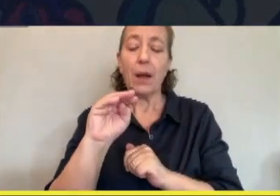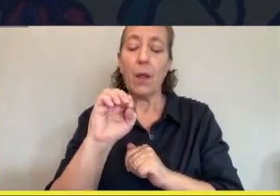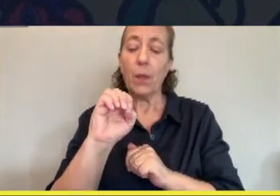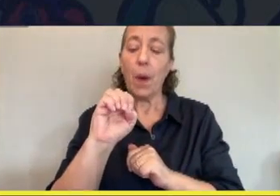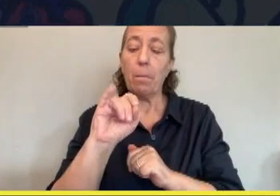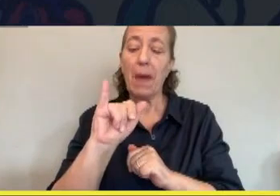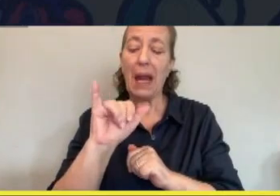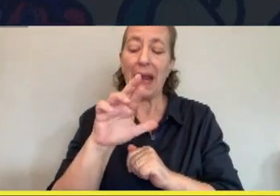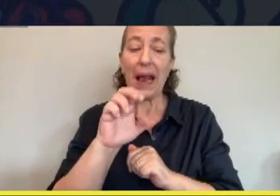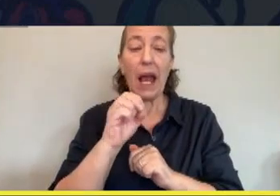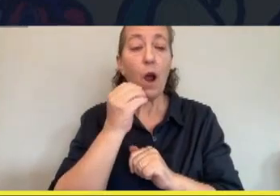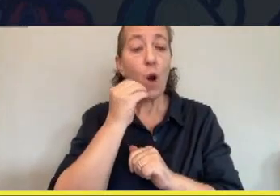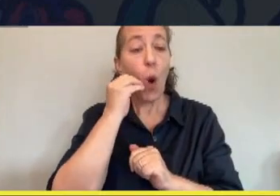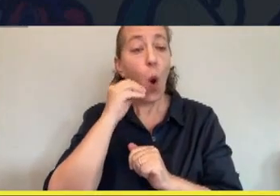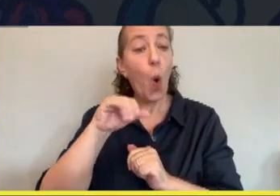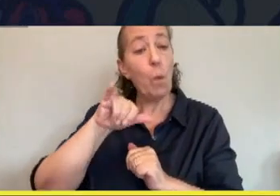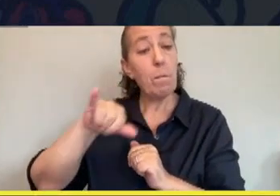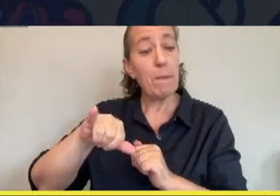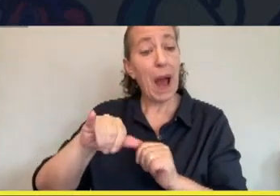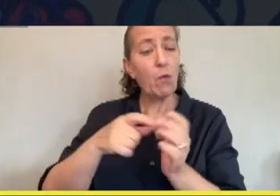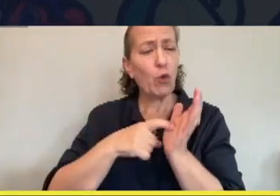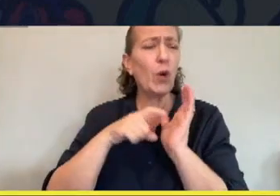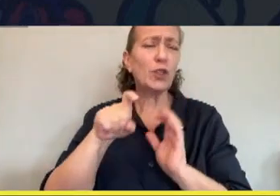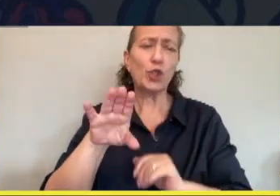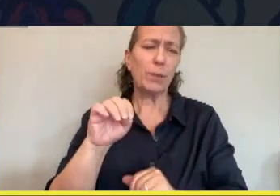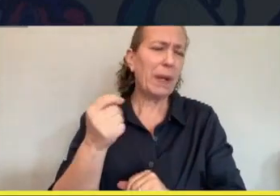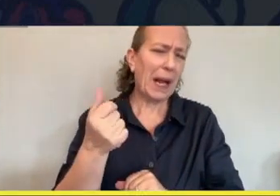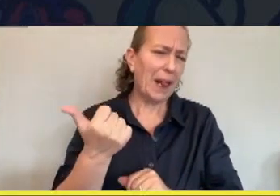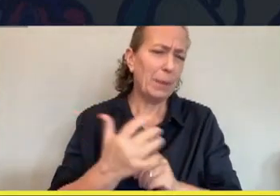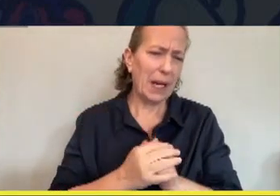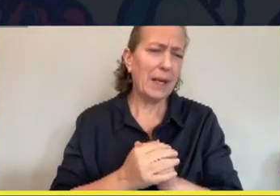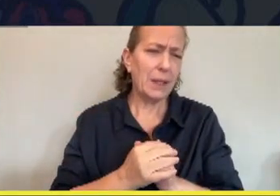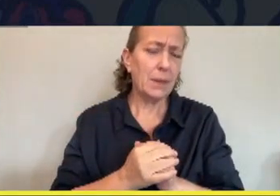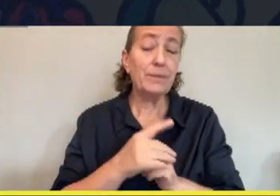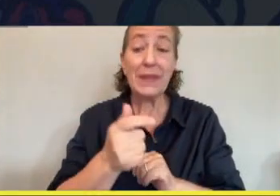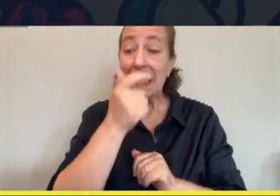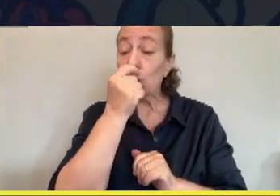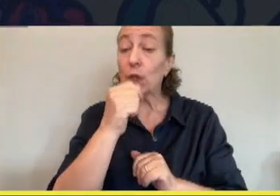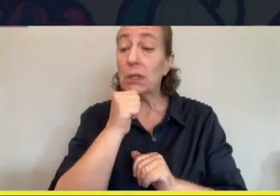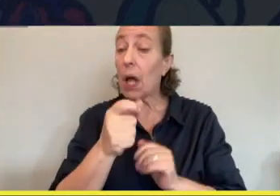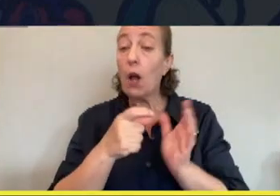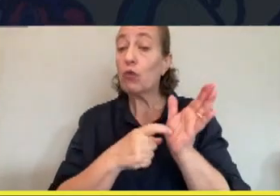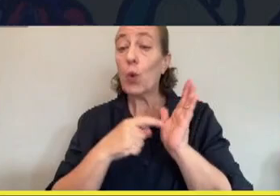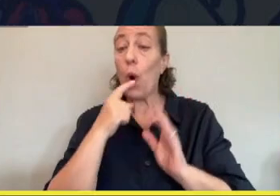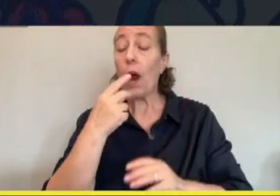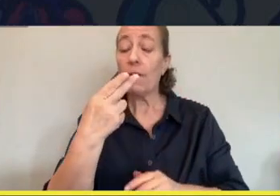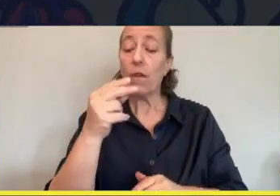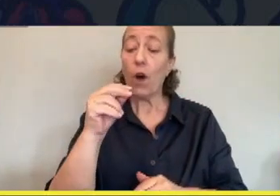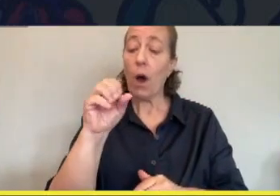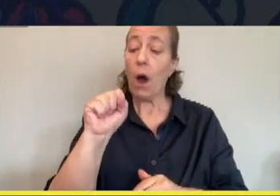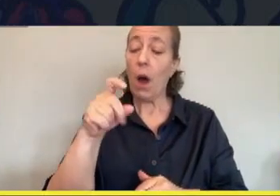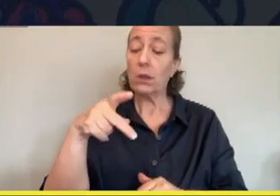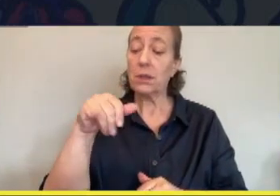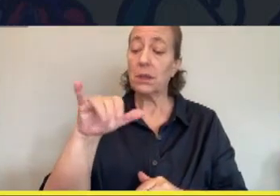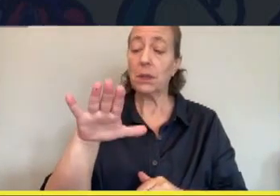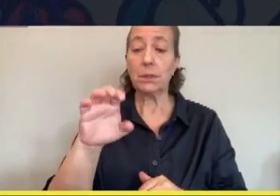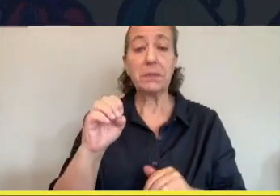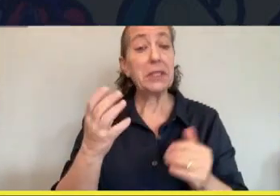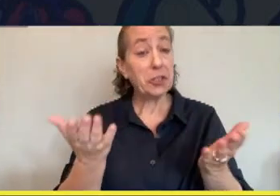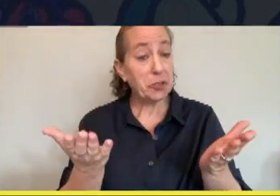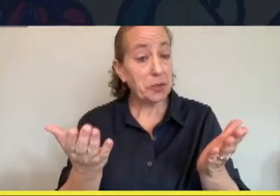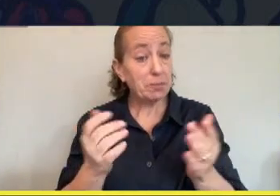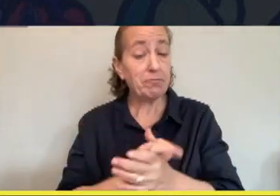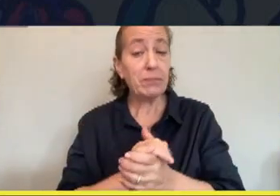just be eliminated. Interestingly, it's not required for hospice care. And it's interesting that